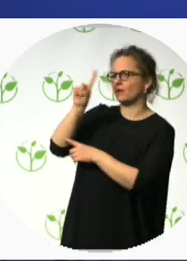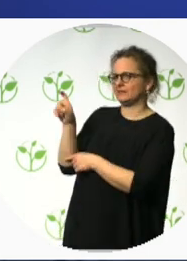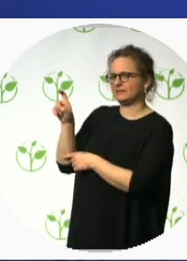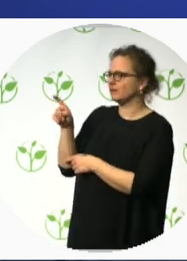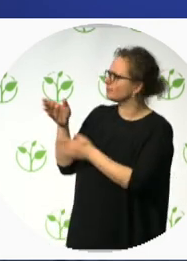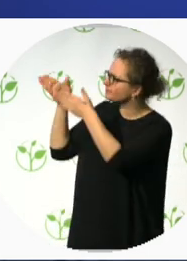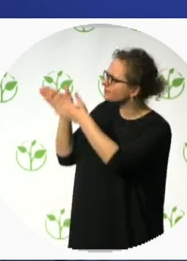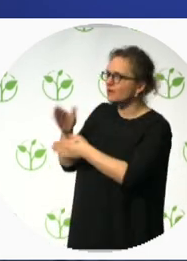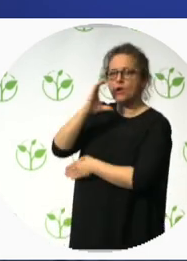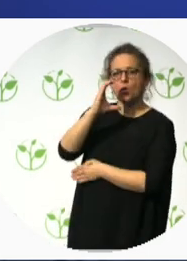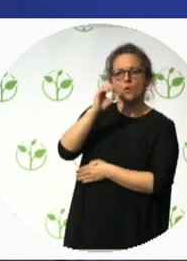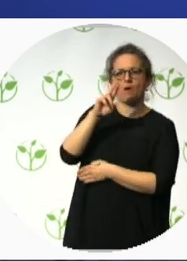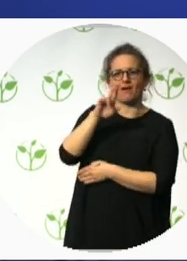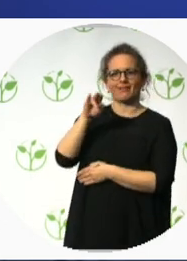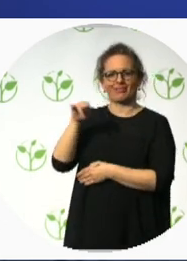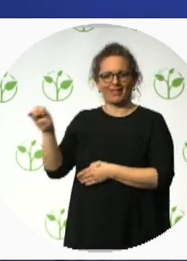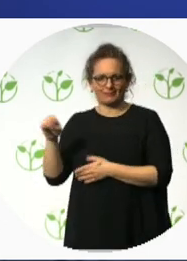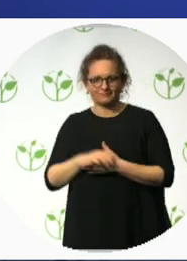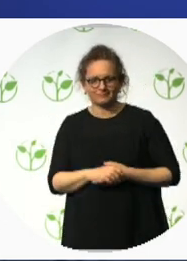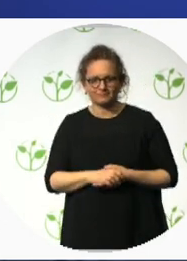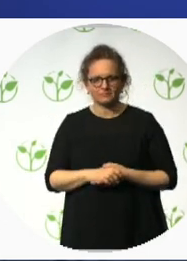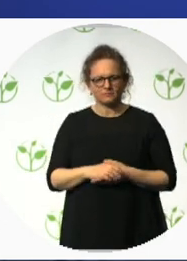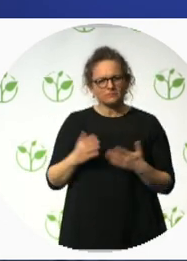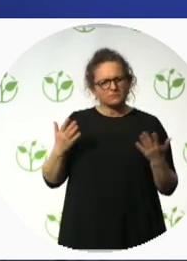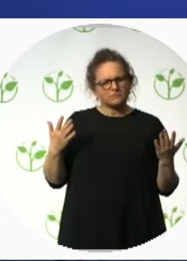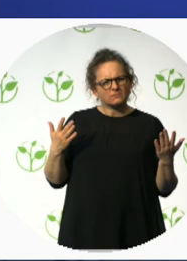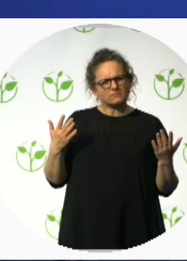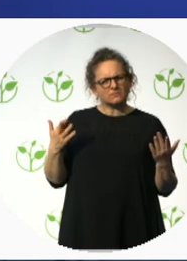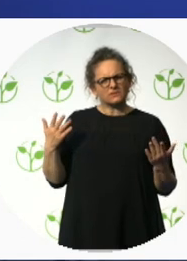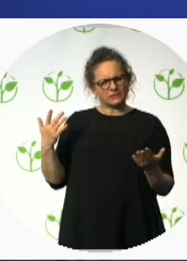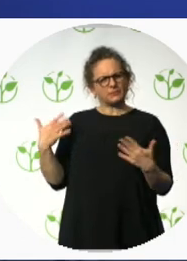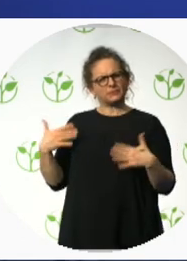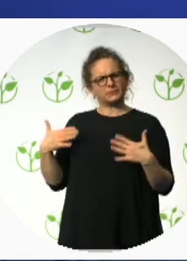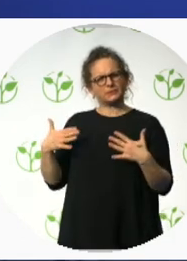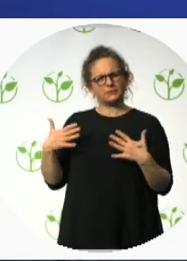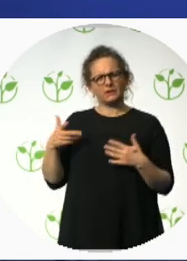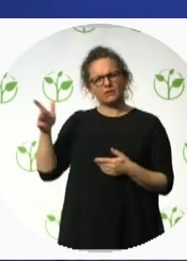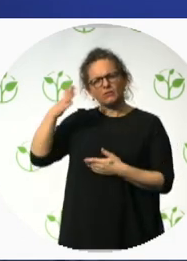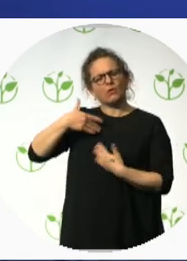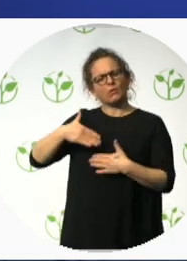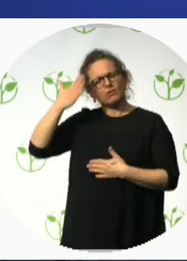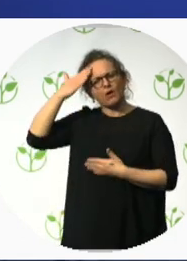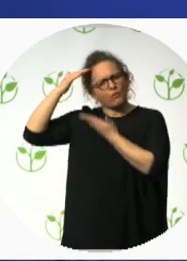IP, both for hardware and software.